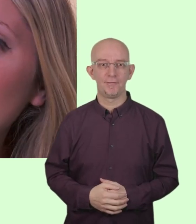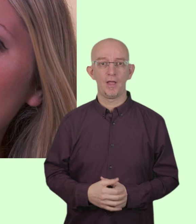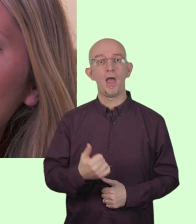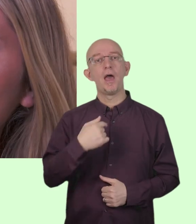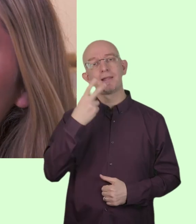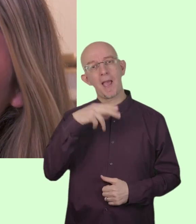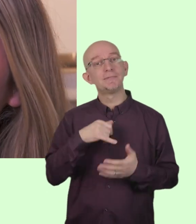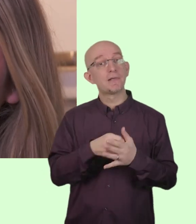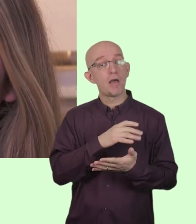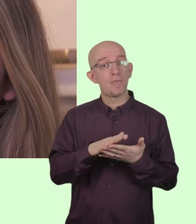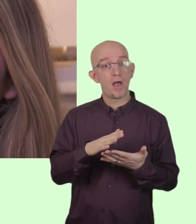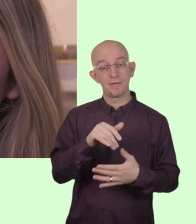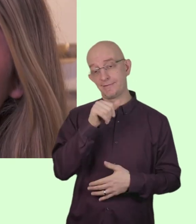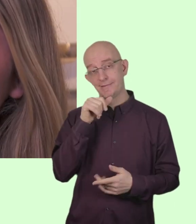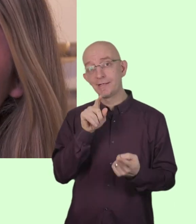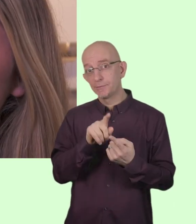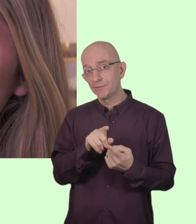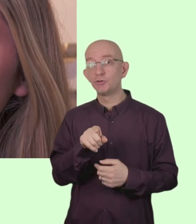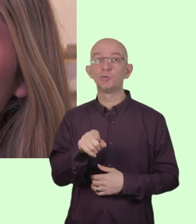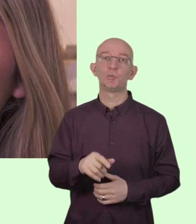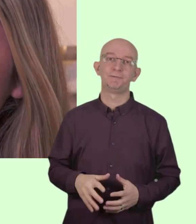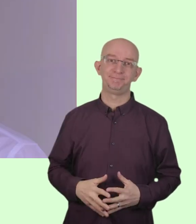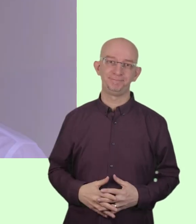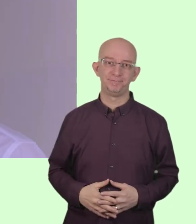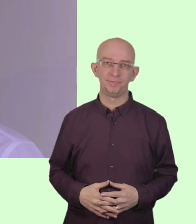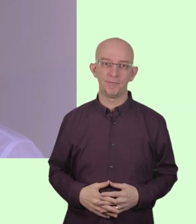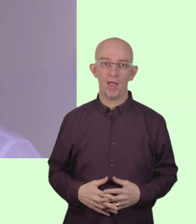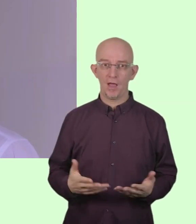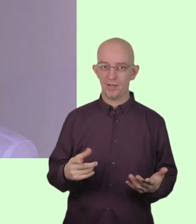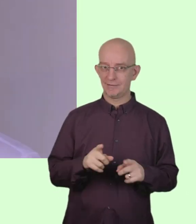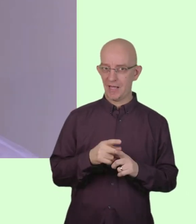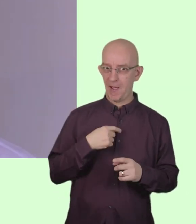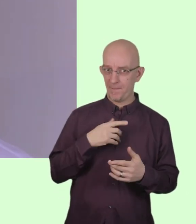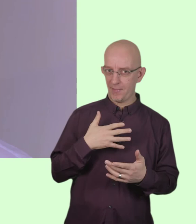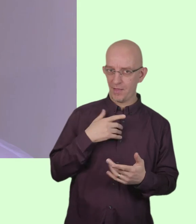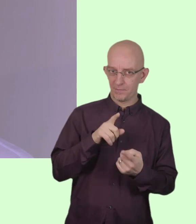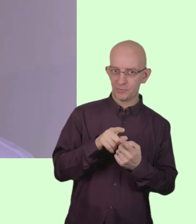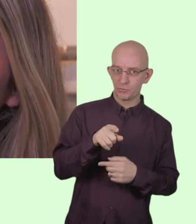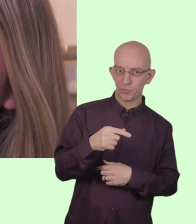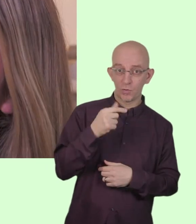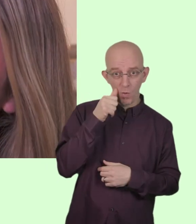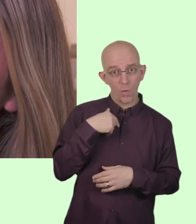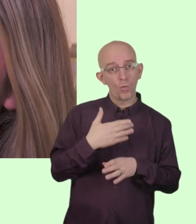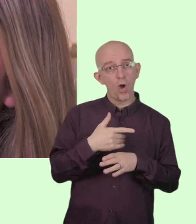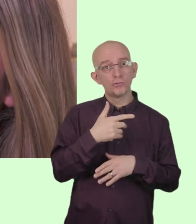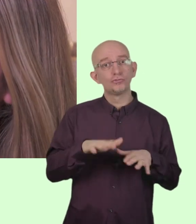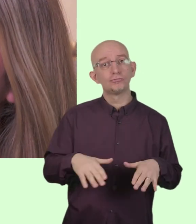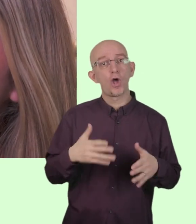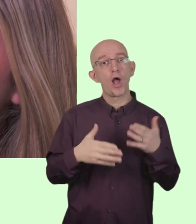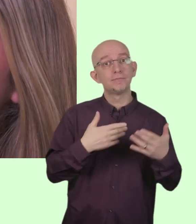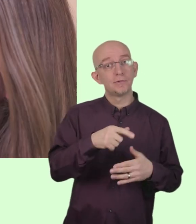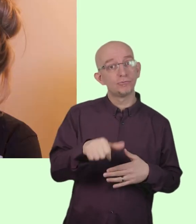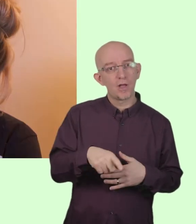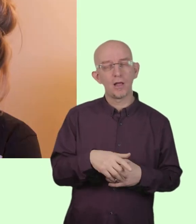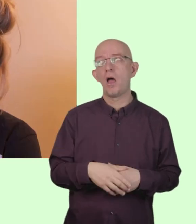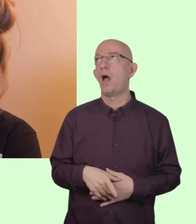I'm Sarah, by the way. Nice to meet you. Likewise. You know that I work at the Children's Hospital, right? Oh,